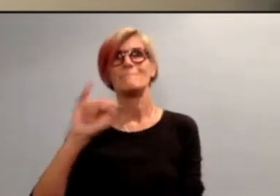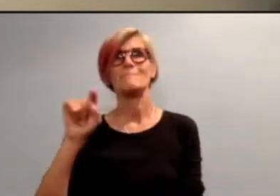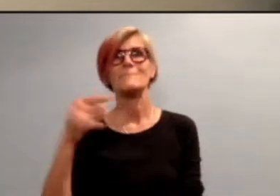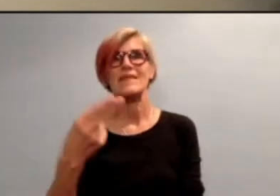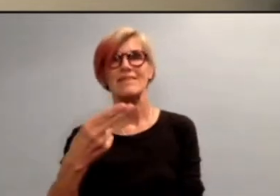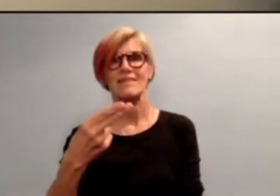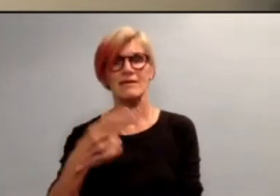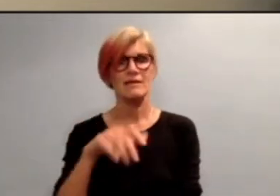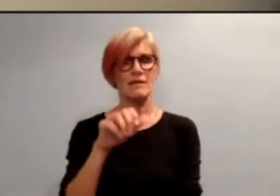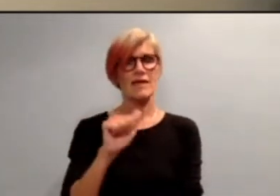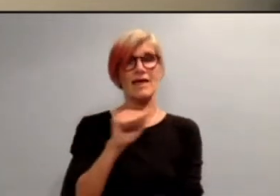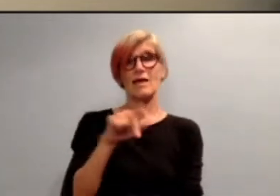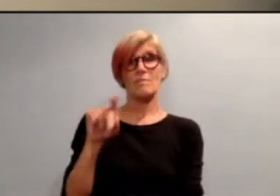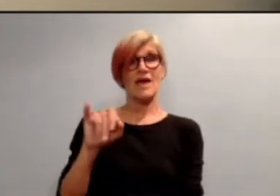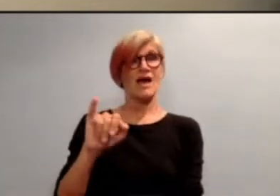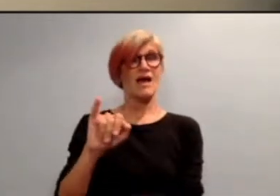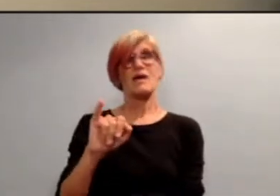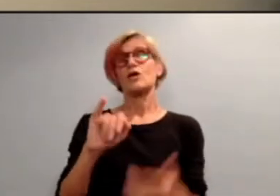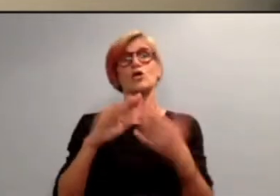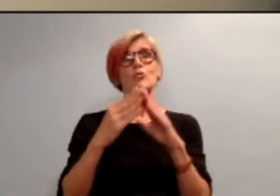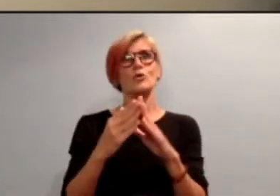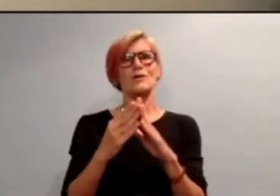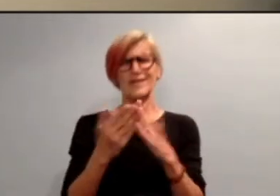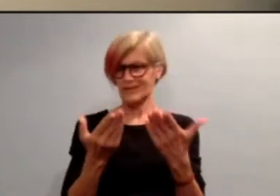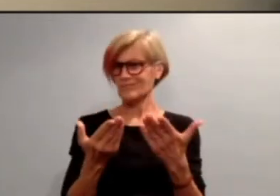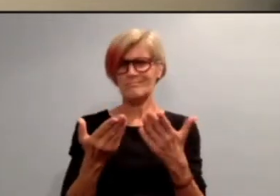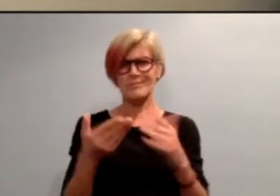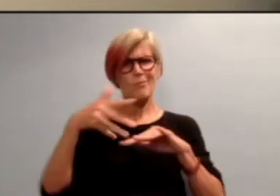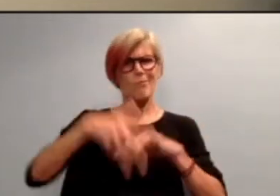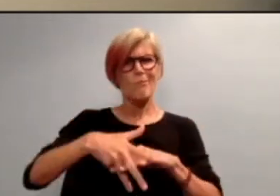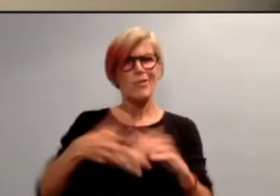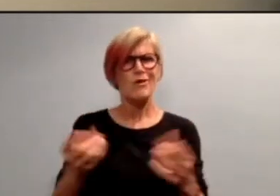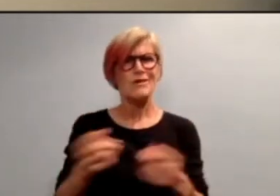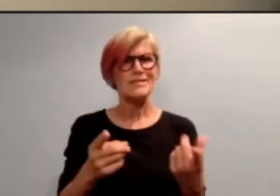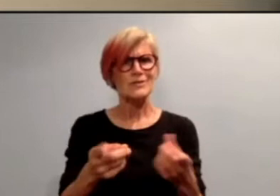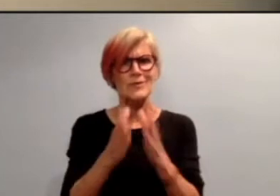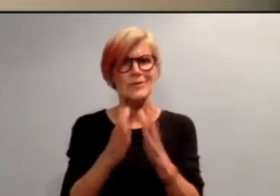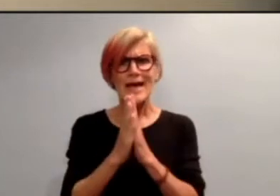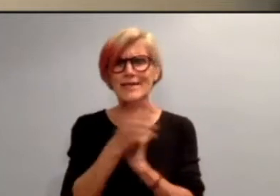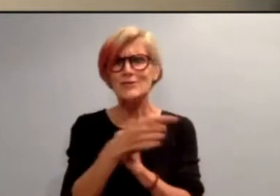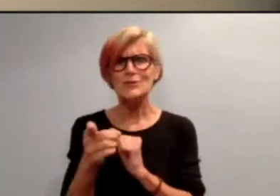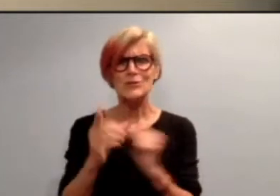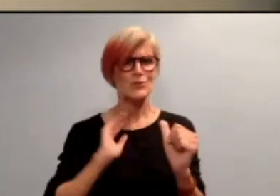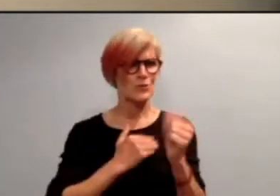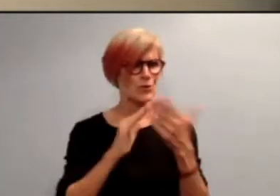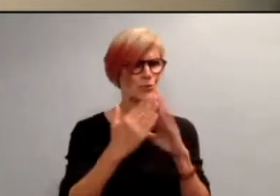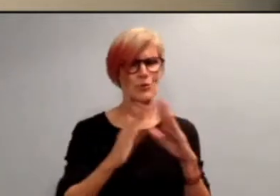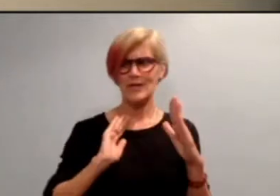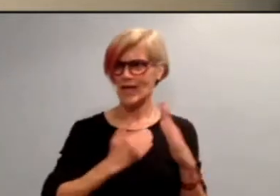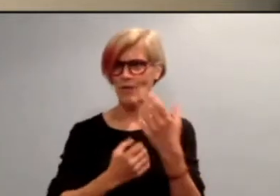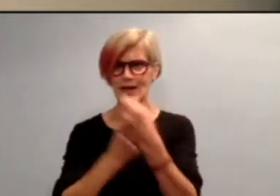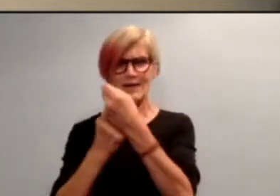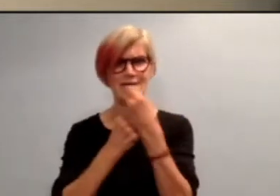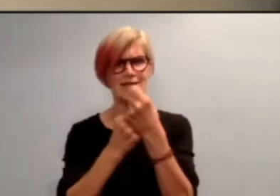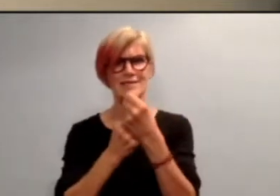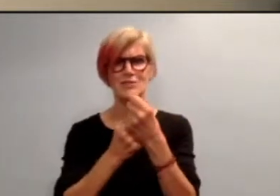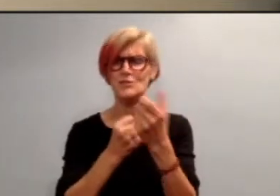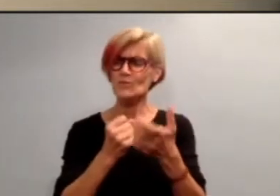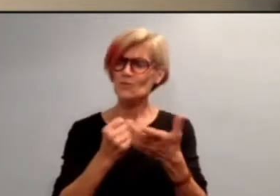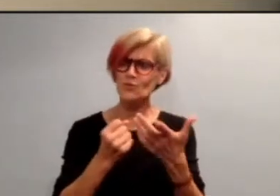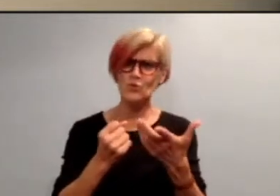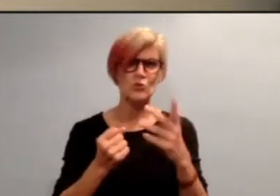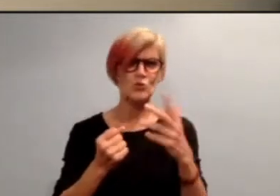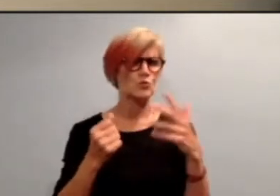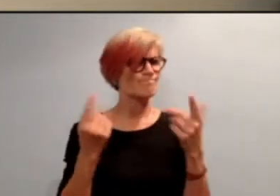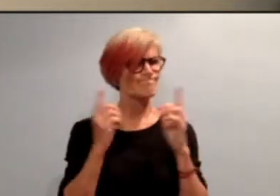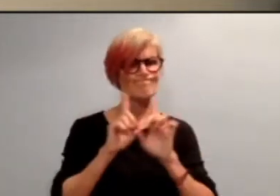all of you, our community, our allies, to stand with us to break the cycle of historical oppression and